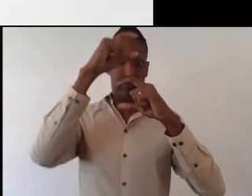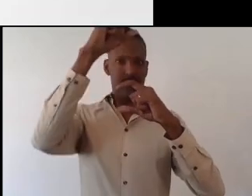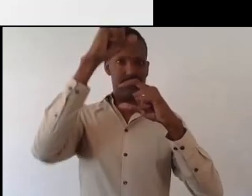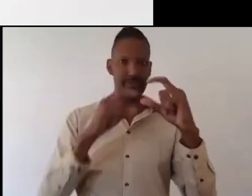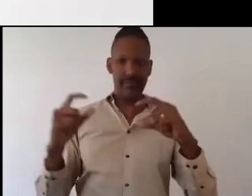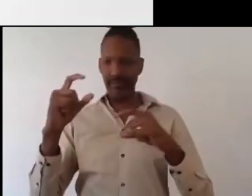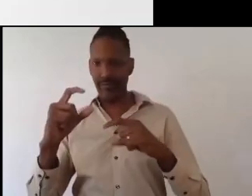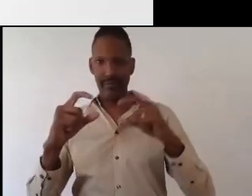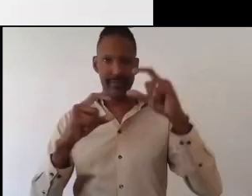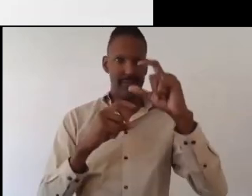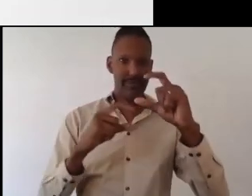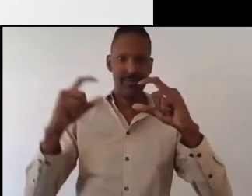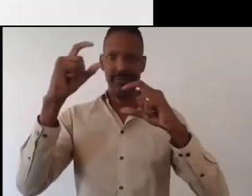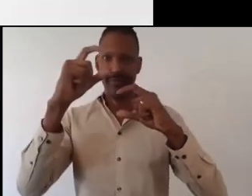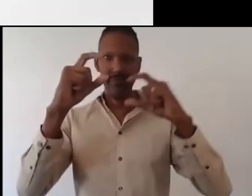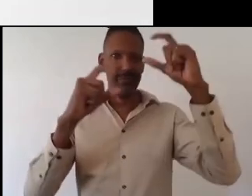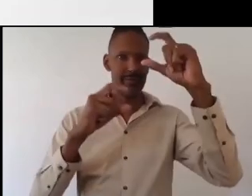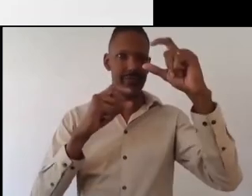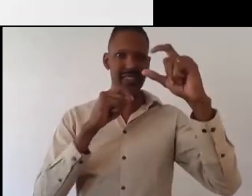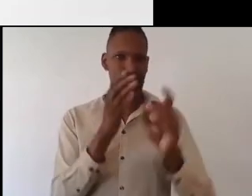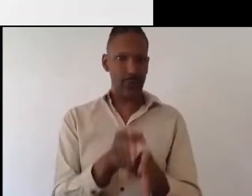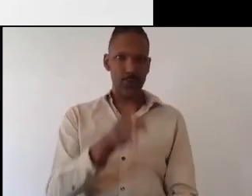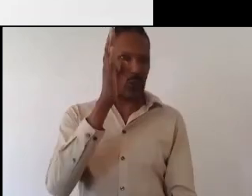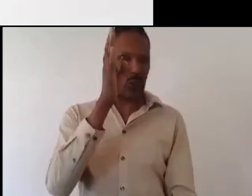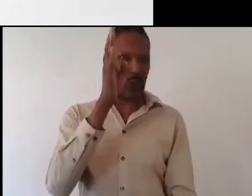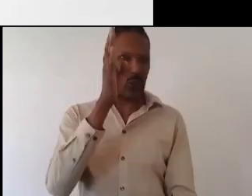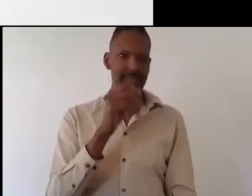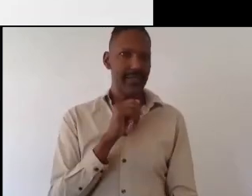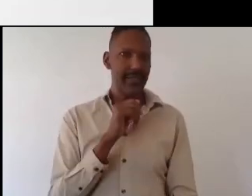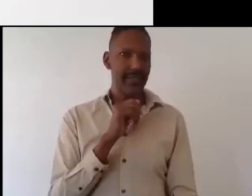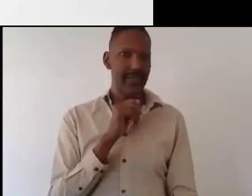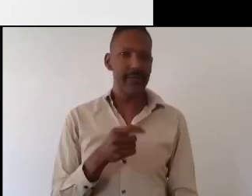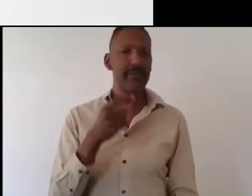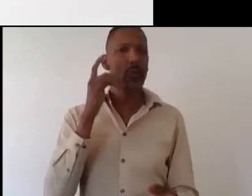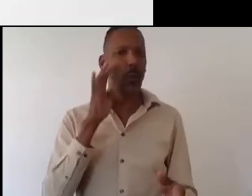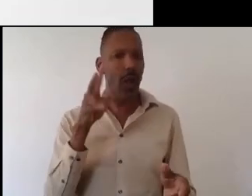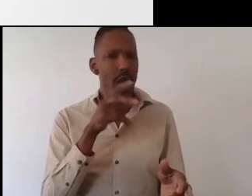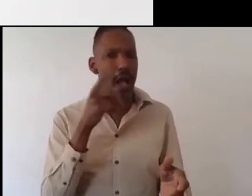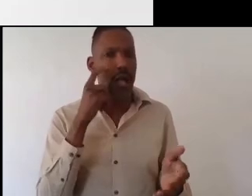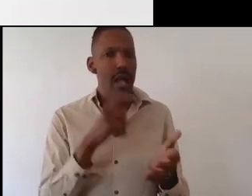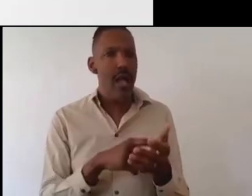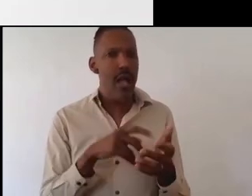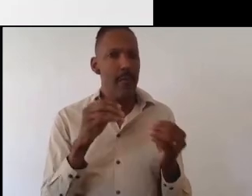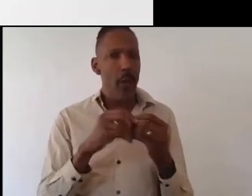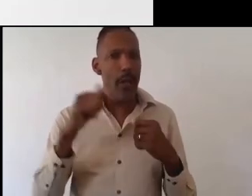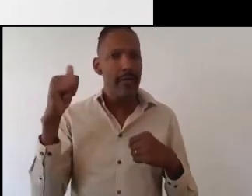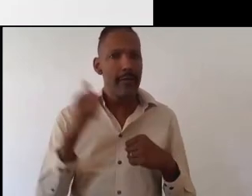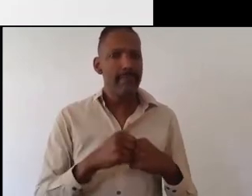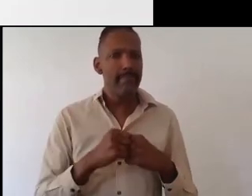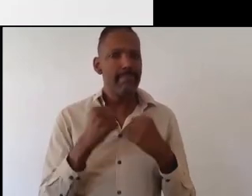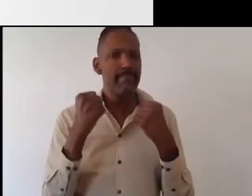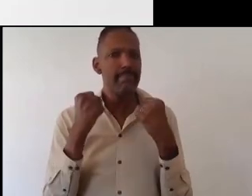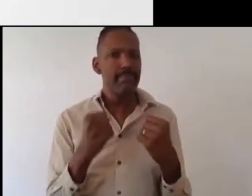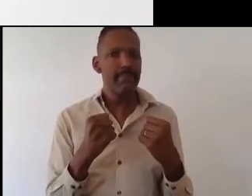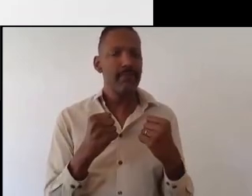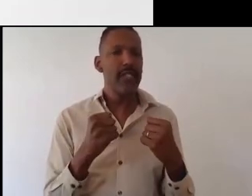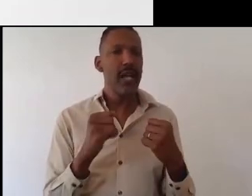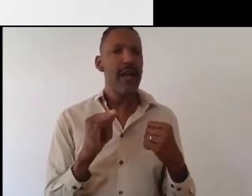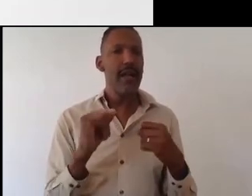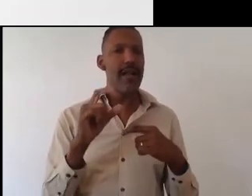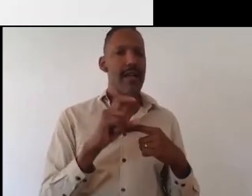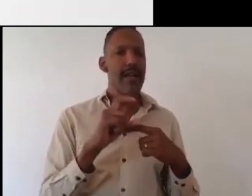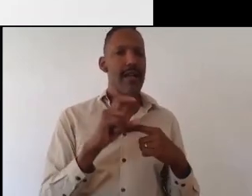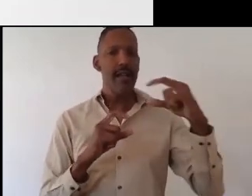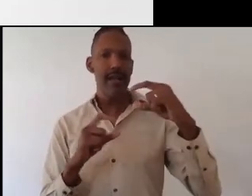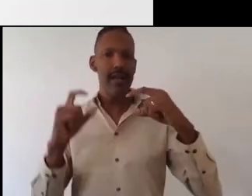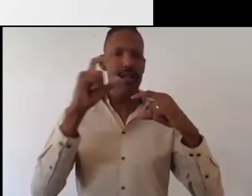of this, then they try to build their own structure in that way, and they find out that structure is a more stable